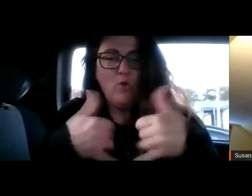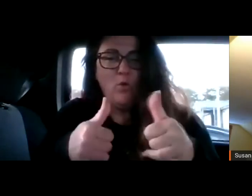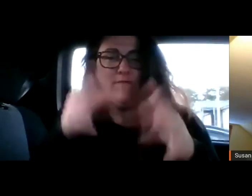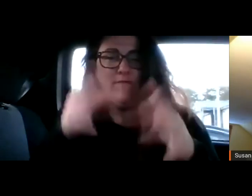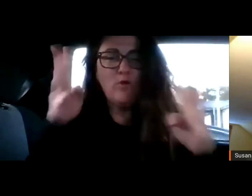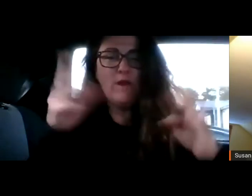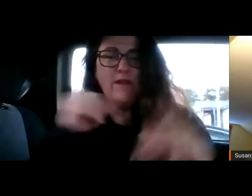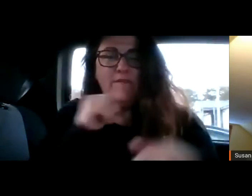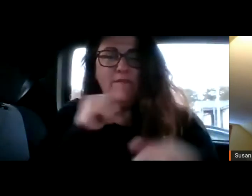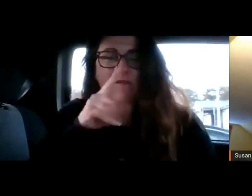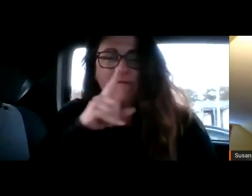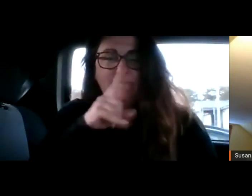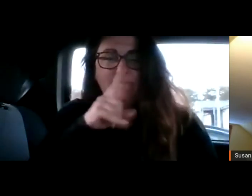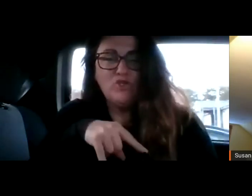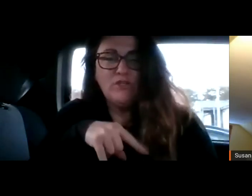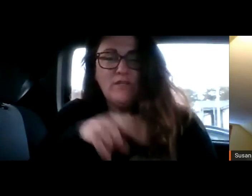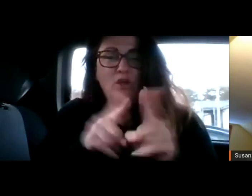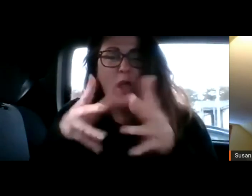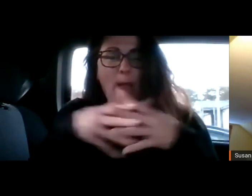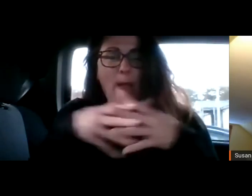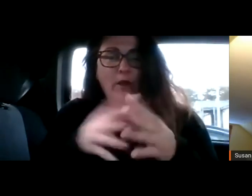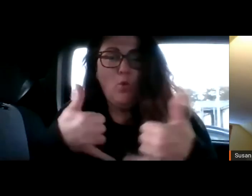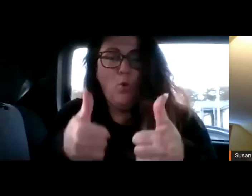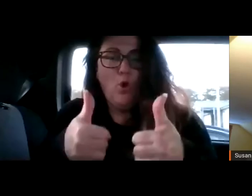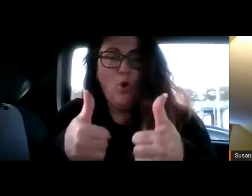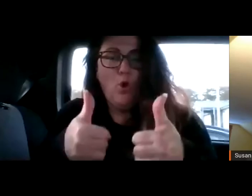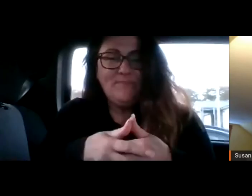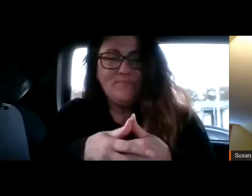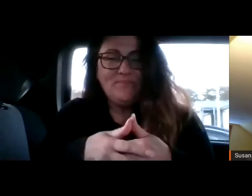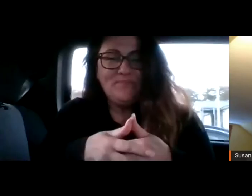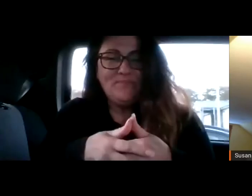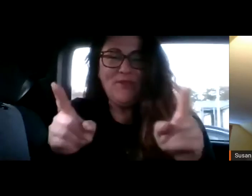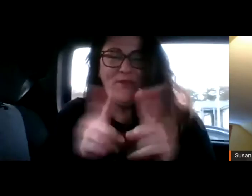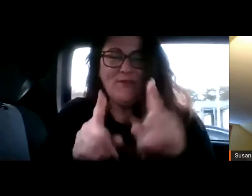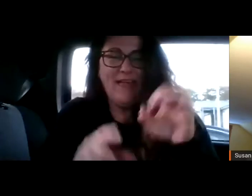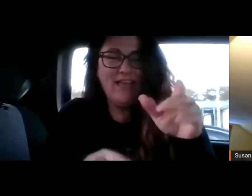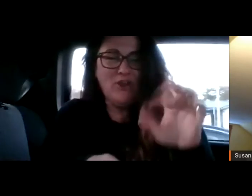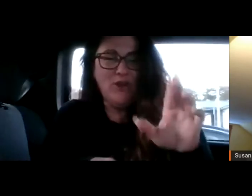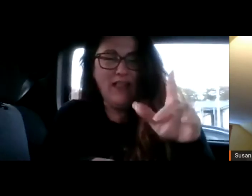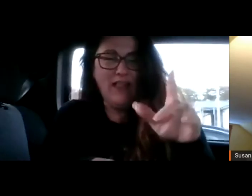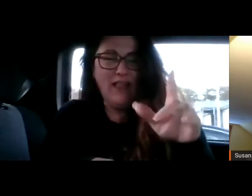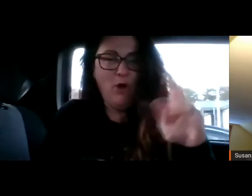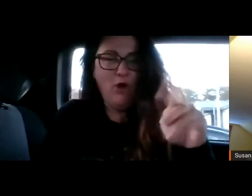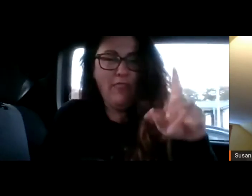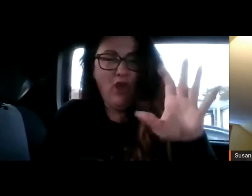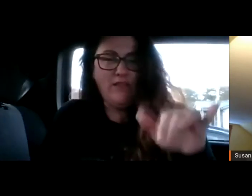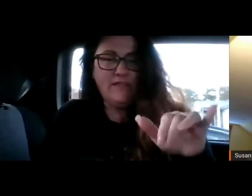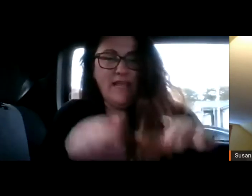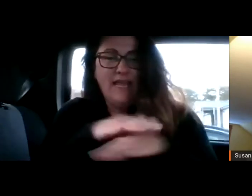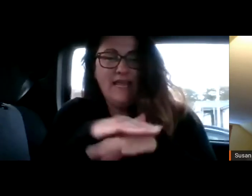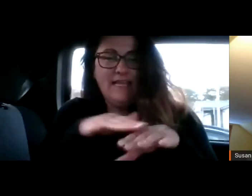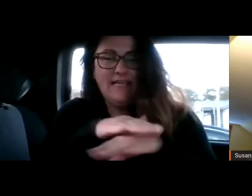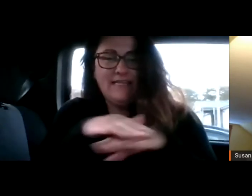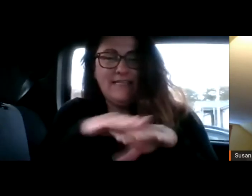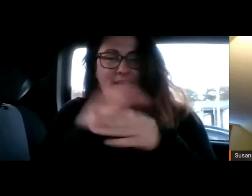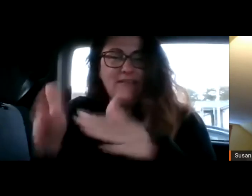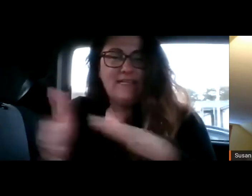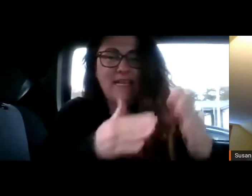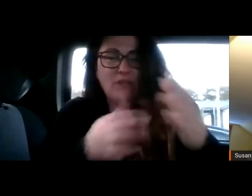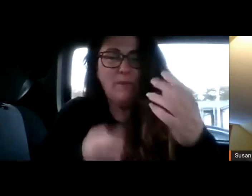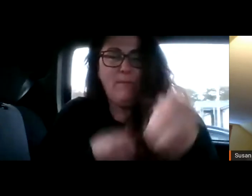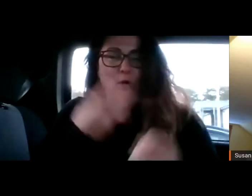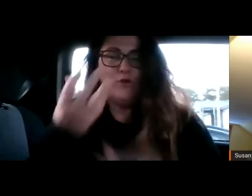Nonfiction and the American Book Award. She is also the editor of the landmark anthology of Native Nations Poetry, When the